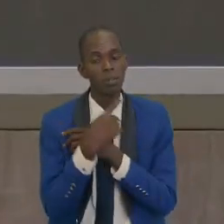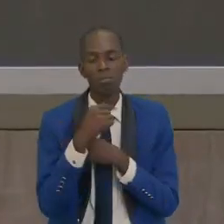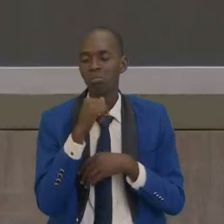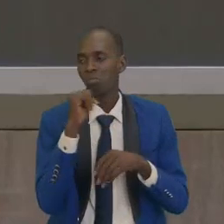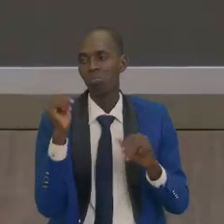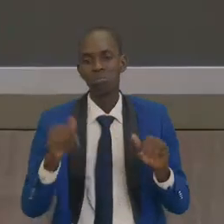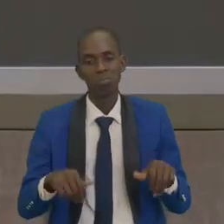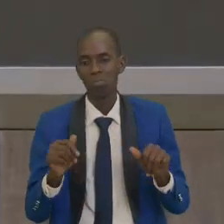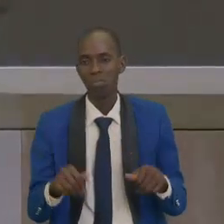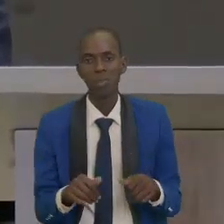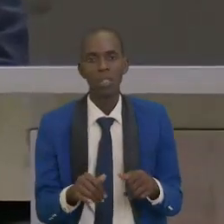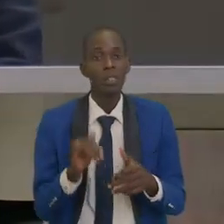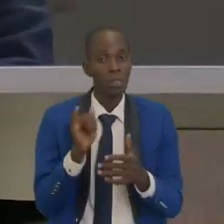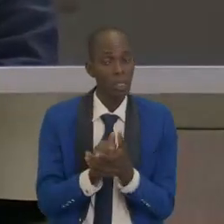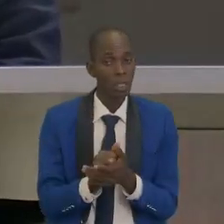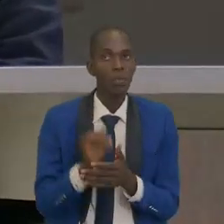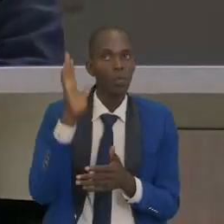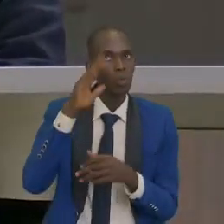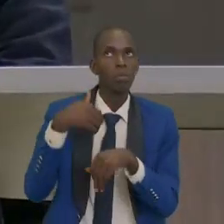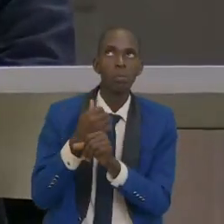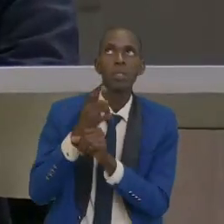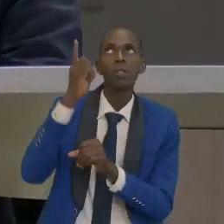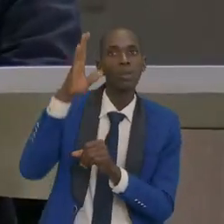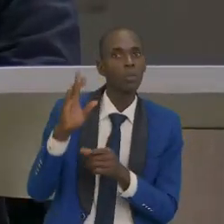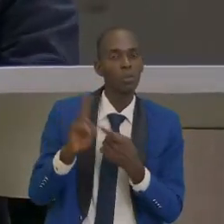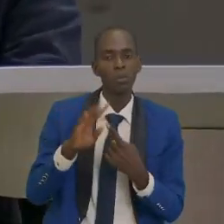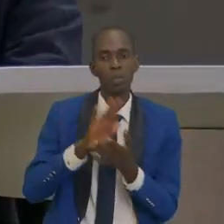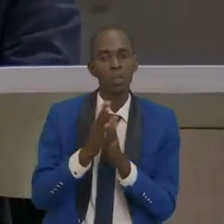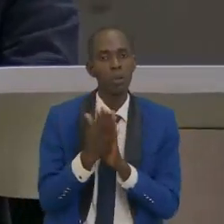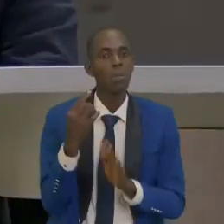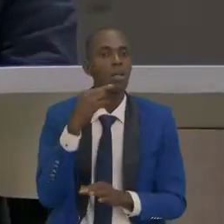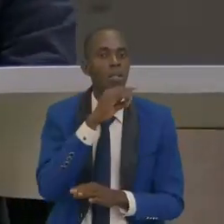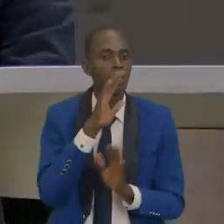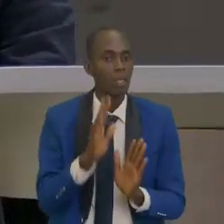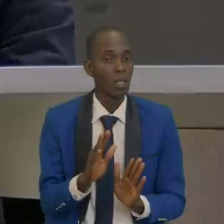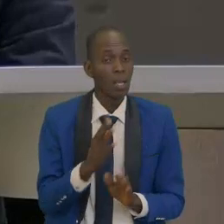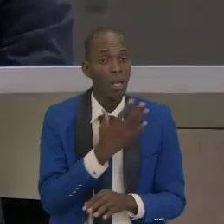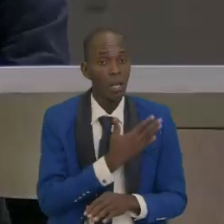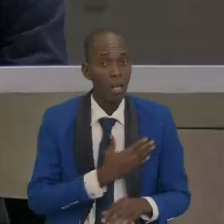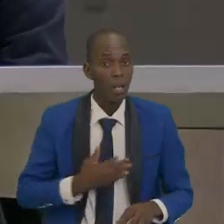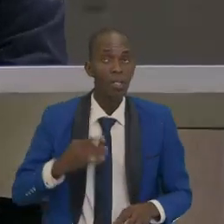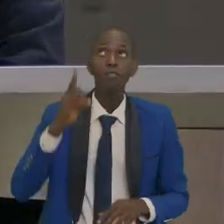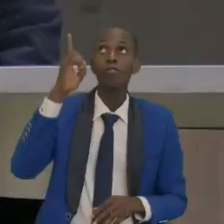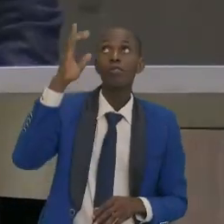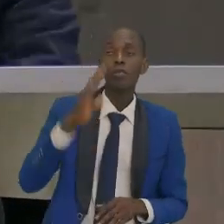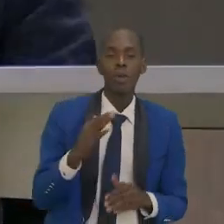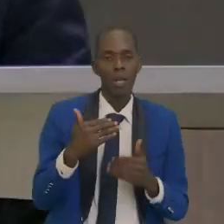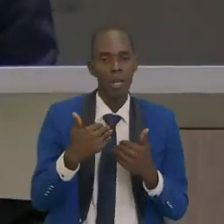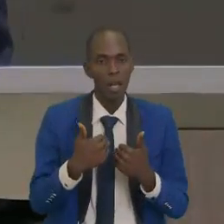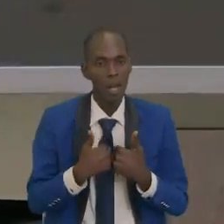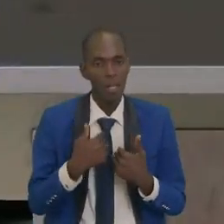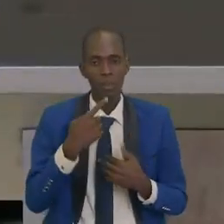that will make God a liar and God has said it